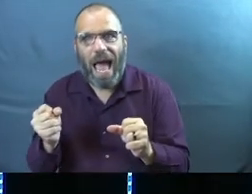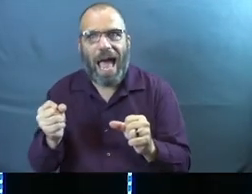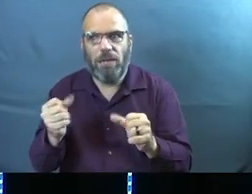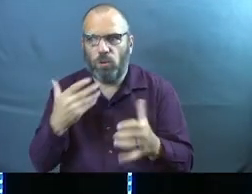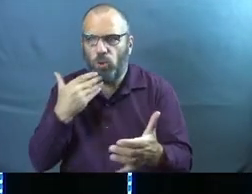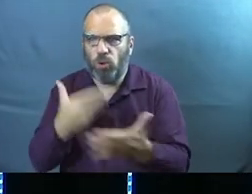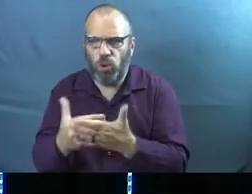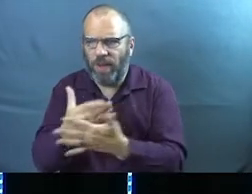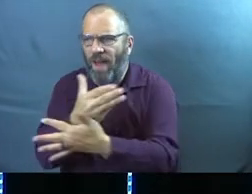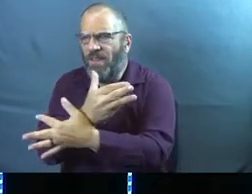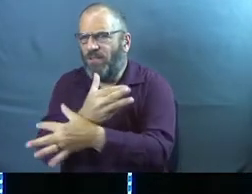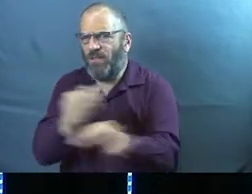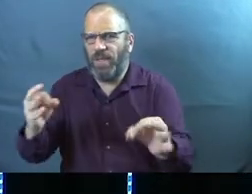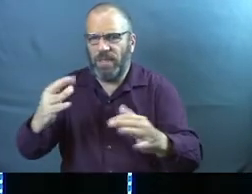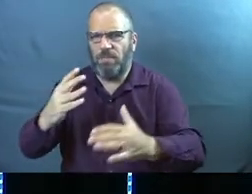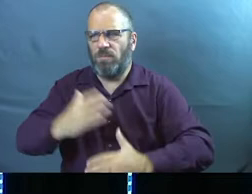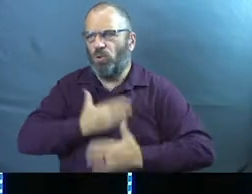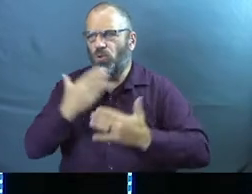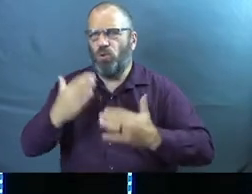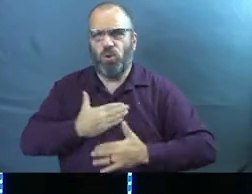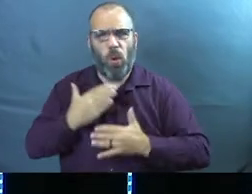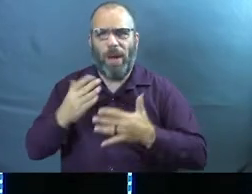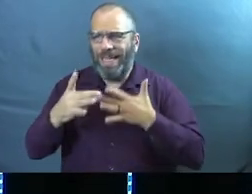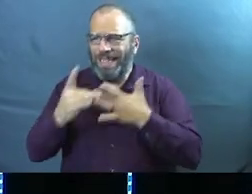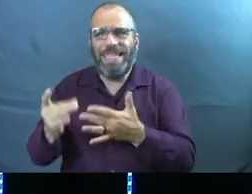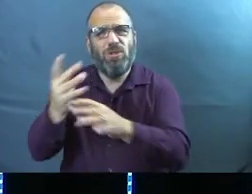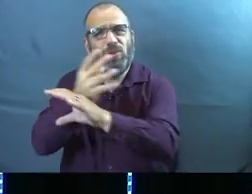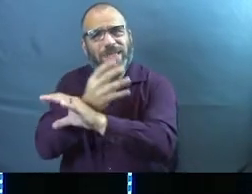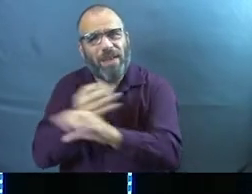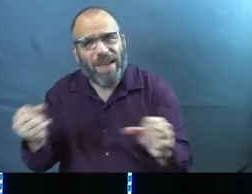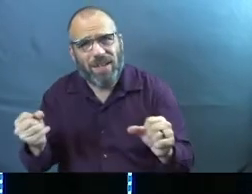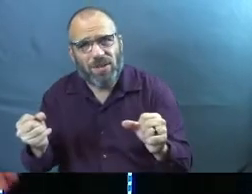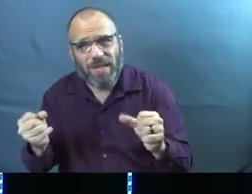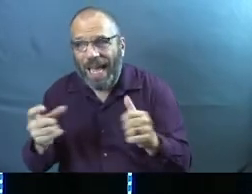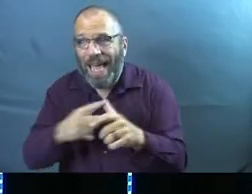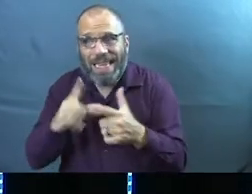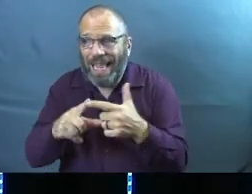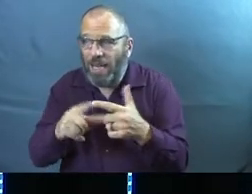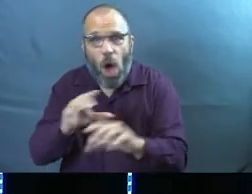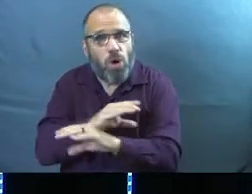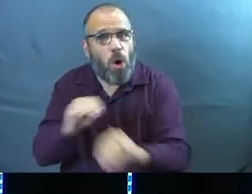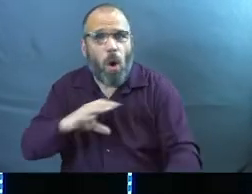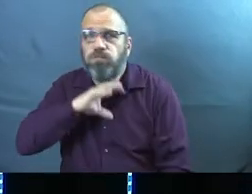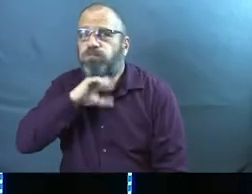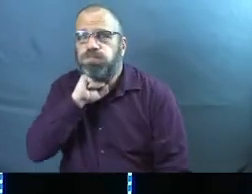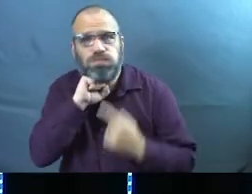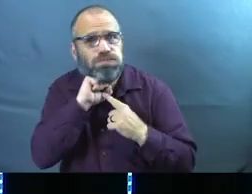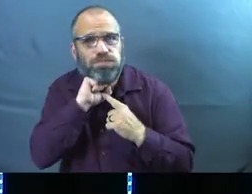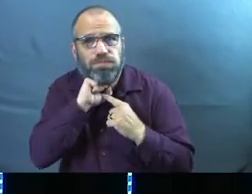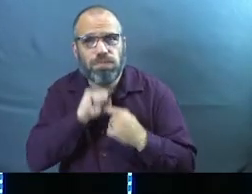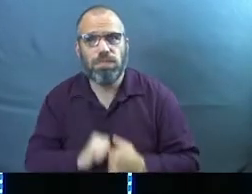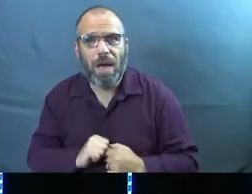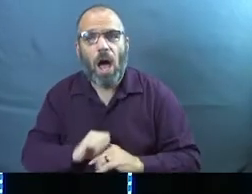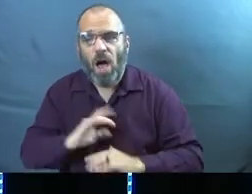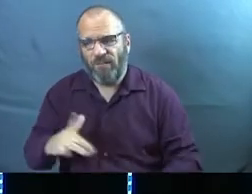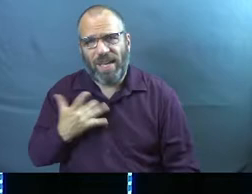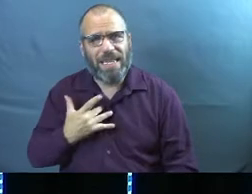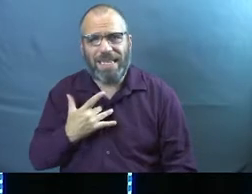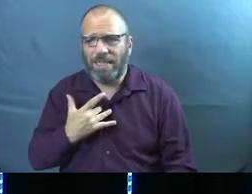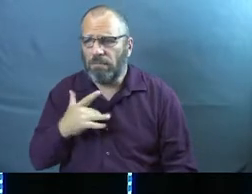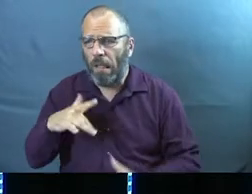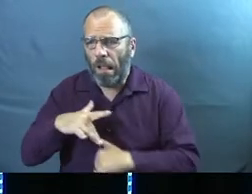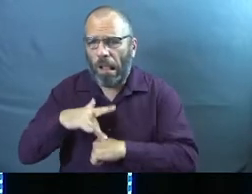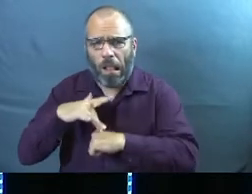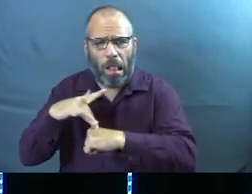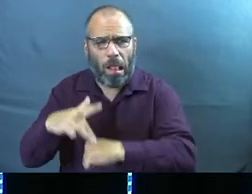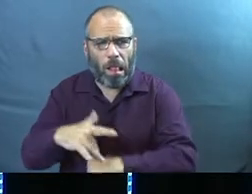greater and greater freedom and joy and health in their life. It leads to salvation, and it leaves no regret behind. No feelings of